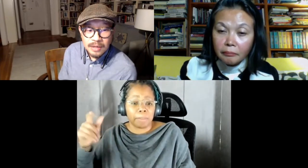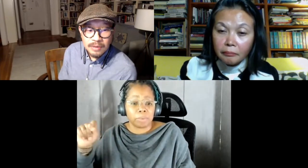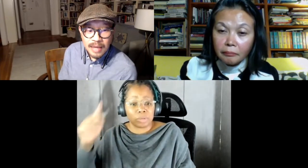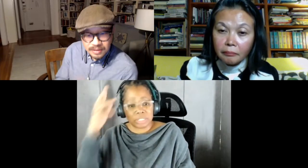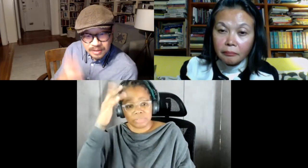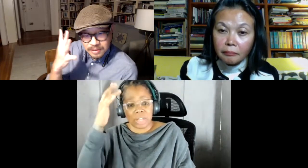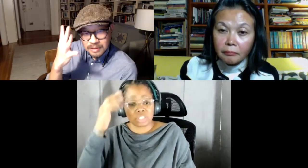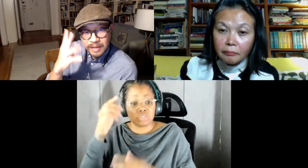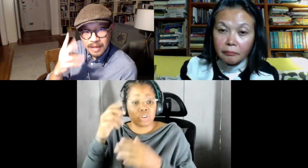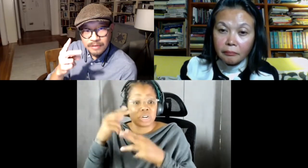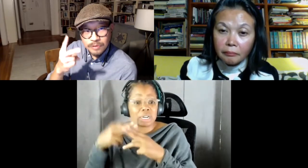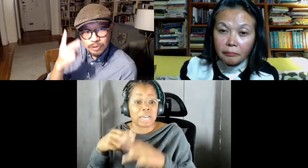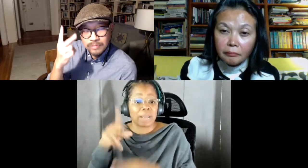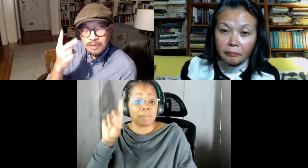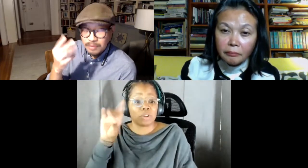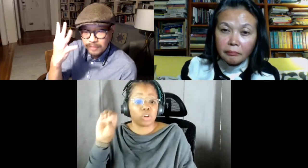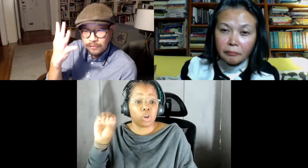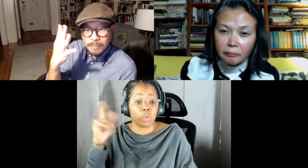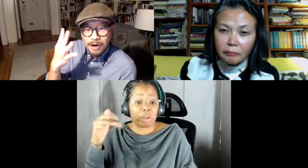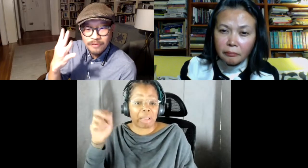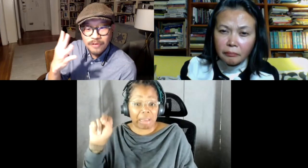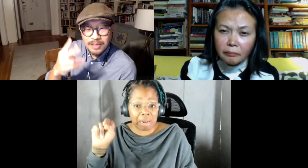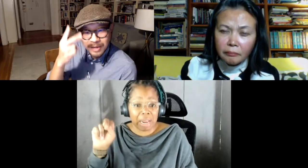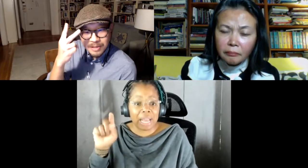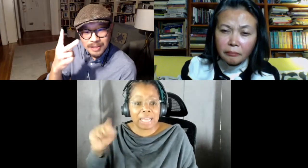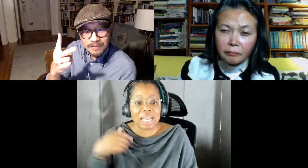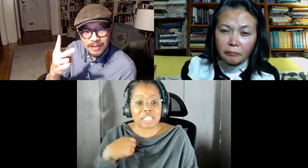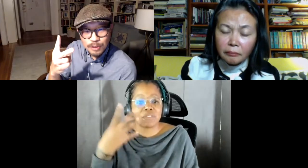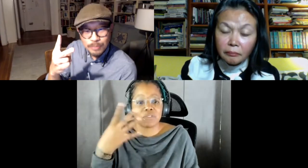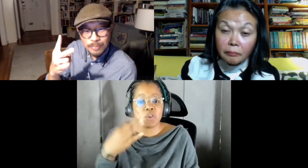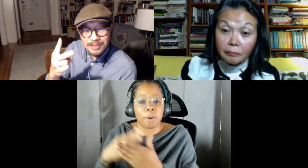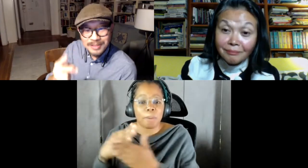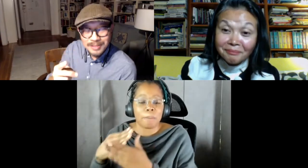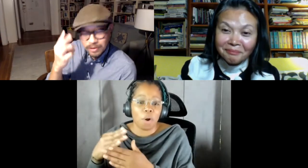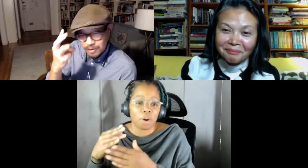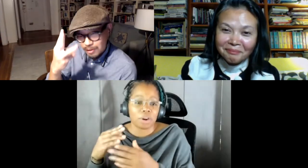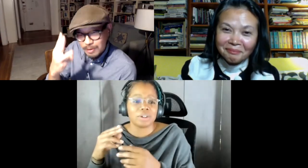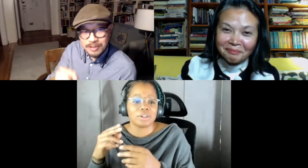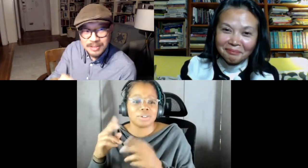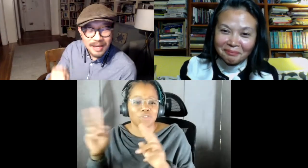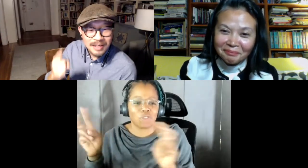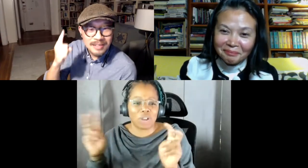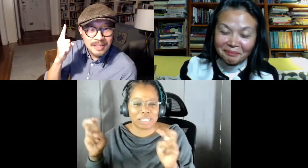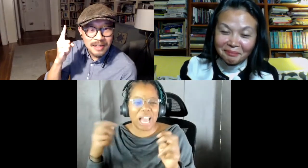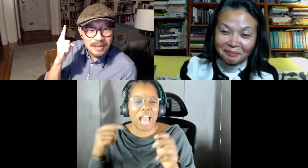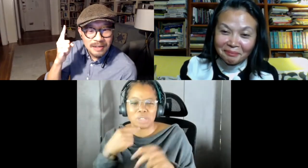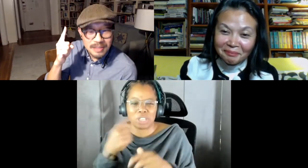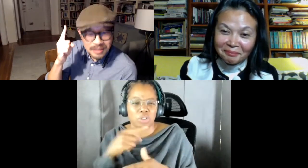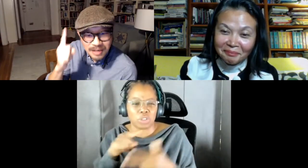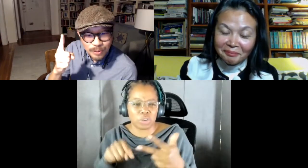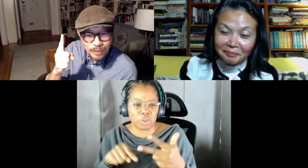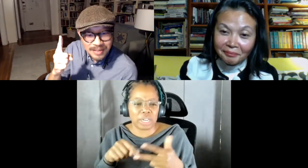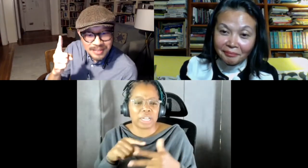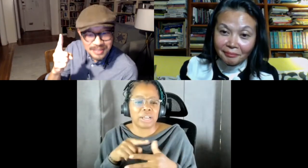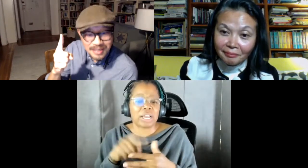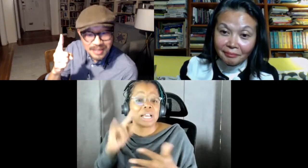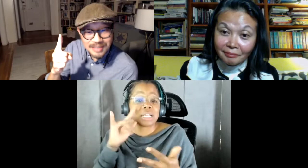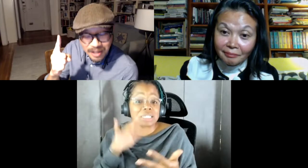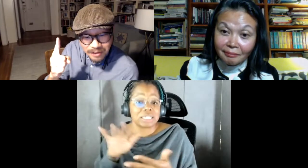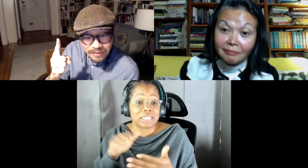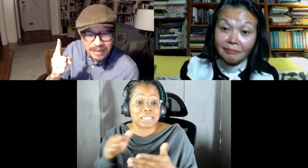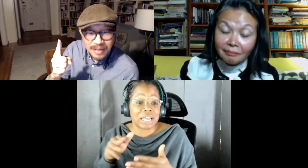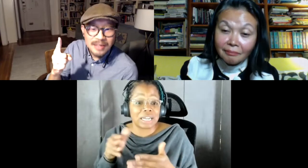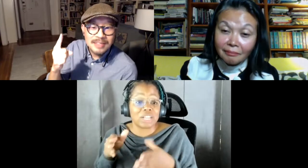and he has this kind of, it's a 4-part phrase, but I'll just give you the 2 parts or the 3 parts. To study the way is to study